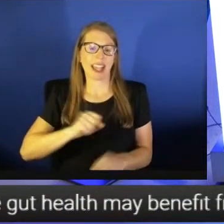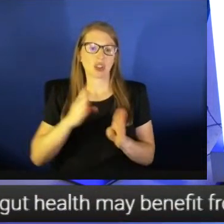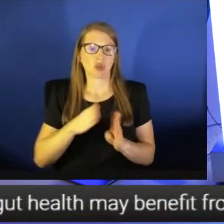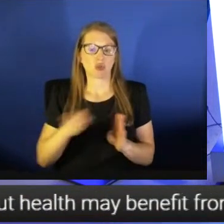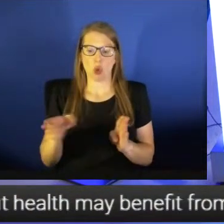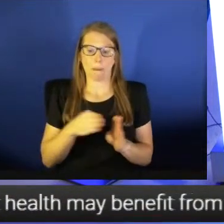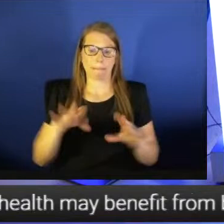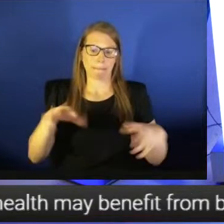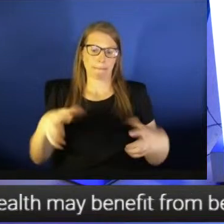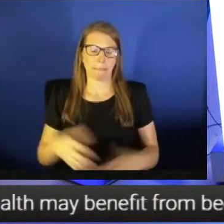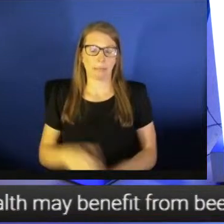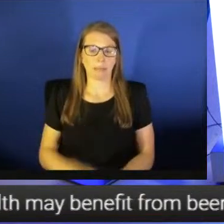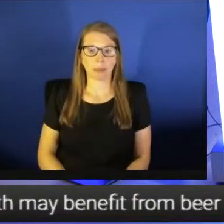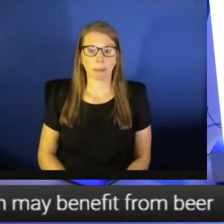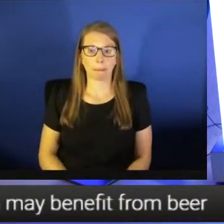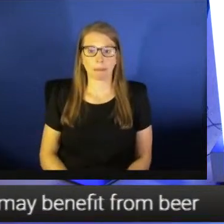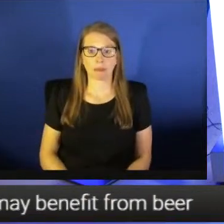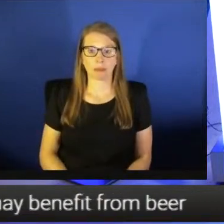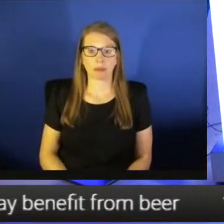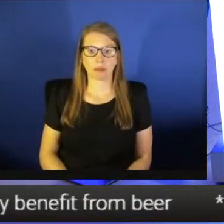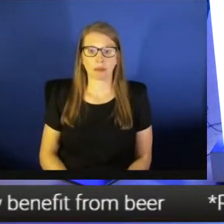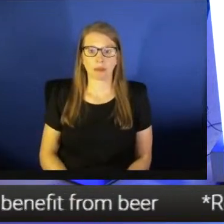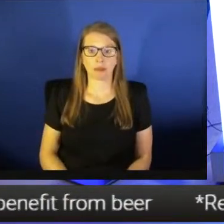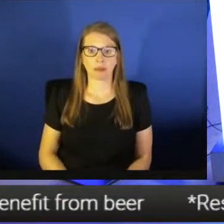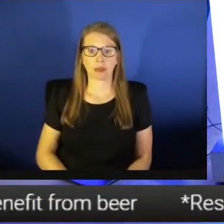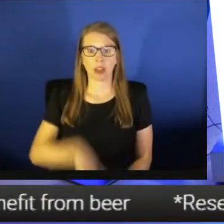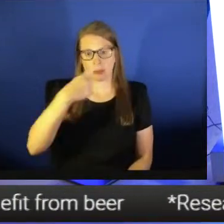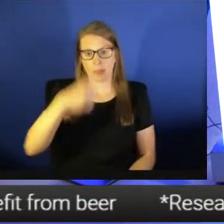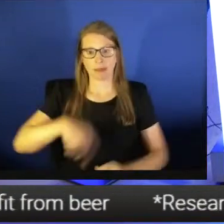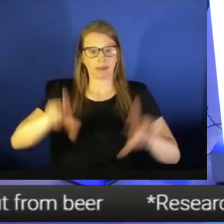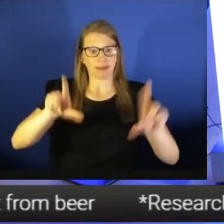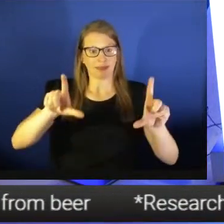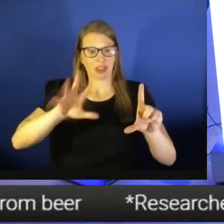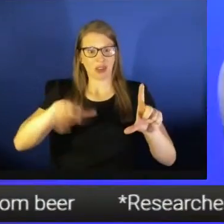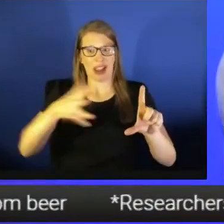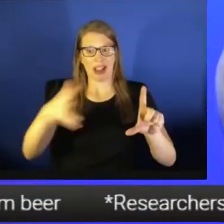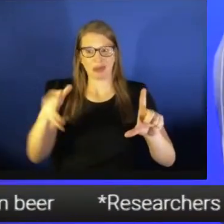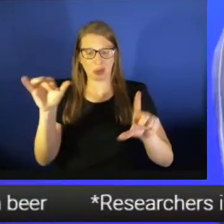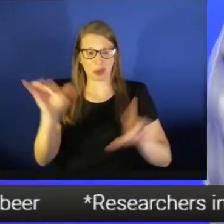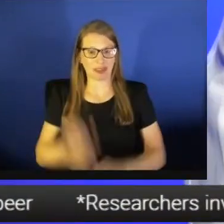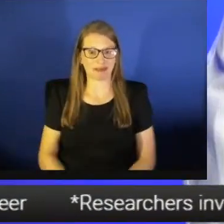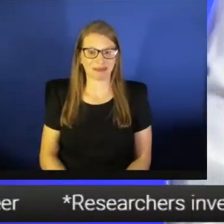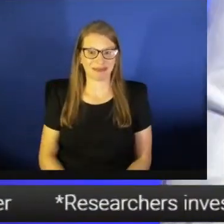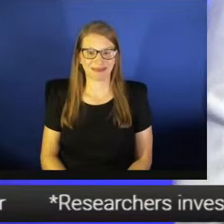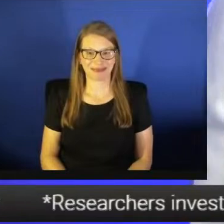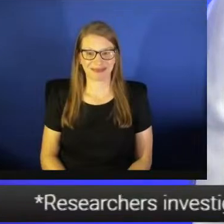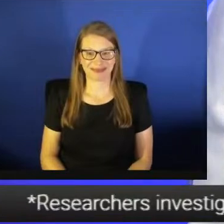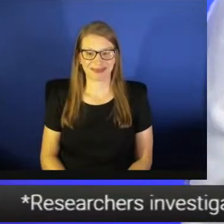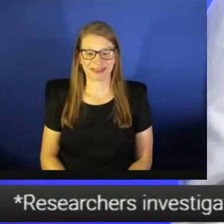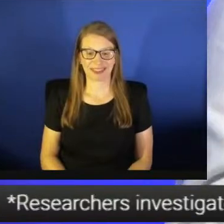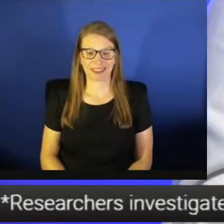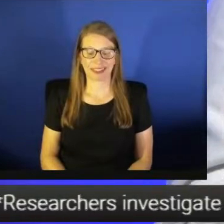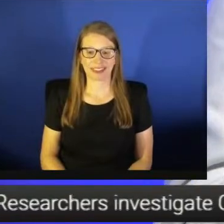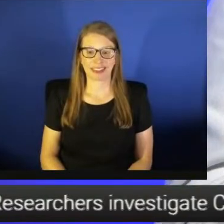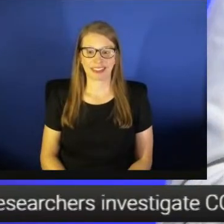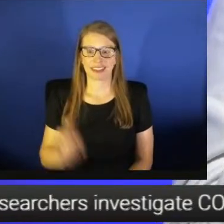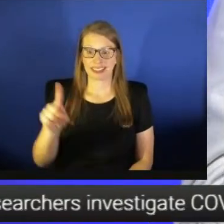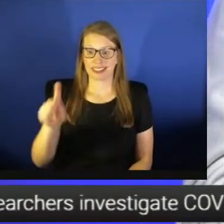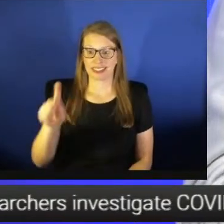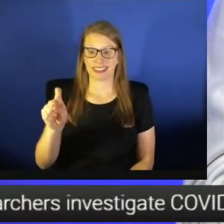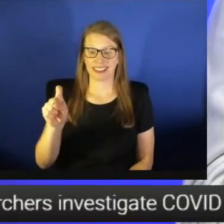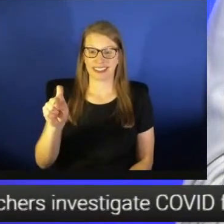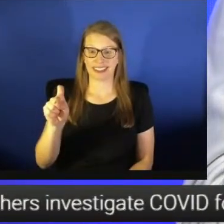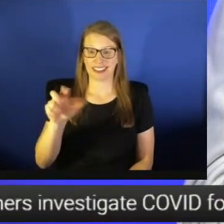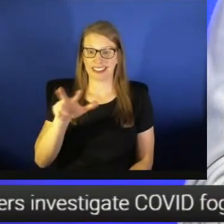that. And I might even have you pull up that graph, because that might actually have you do a show and tell for me. There were